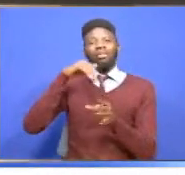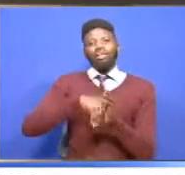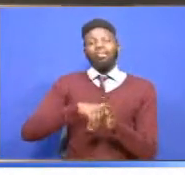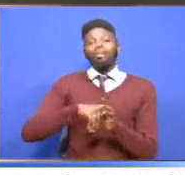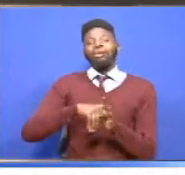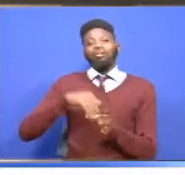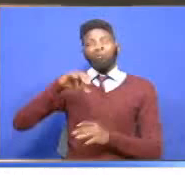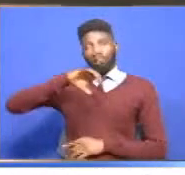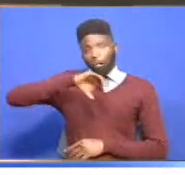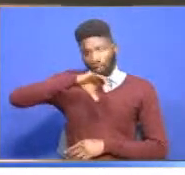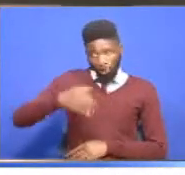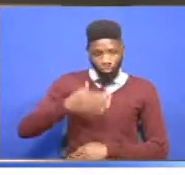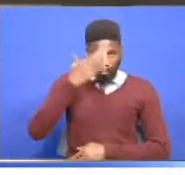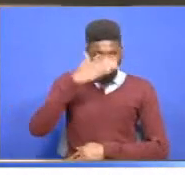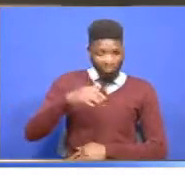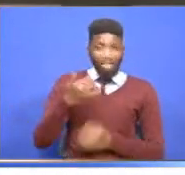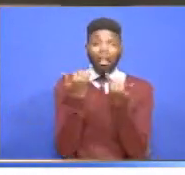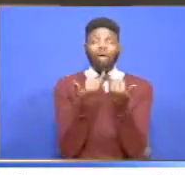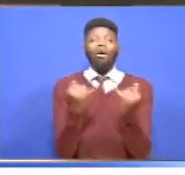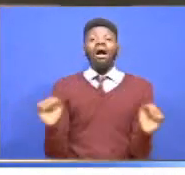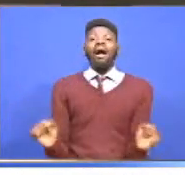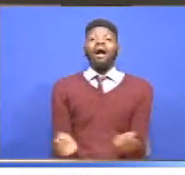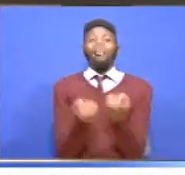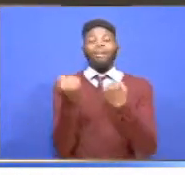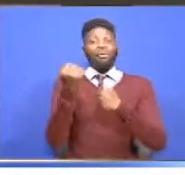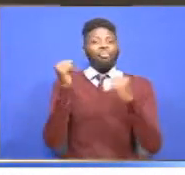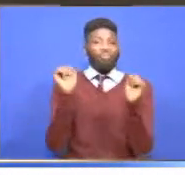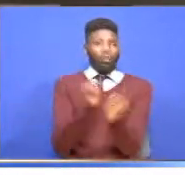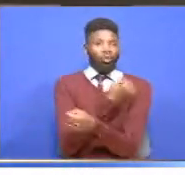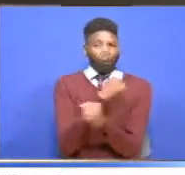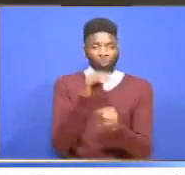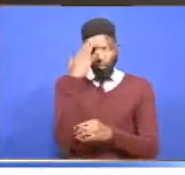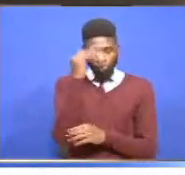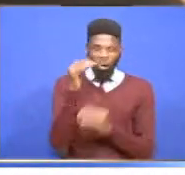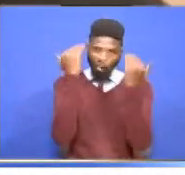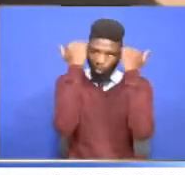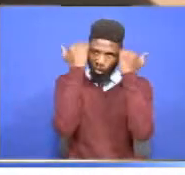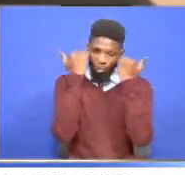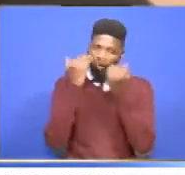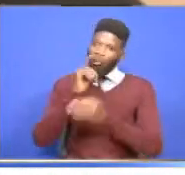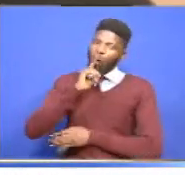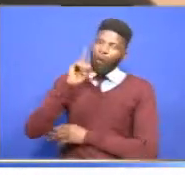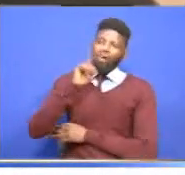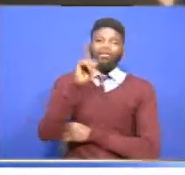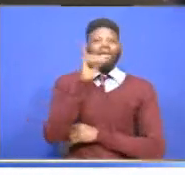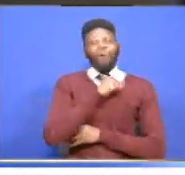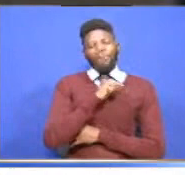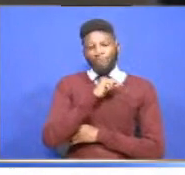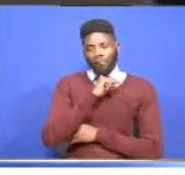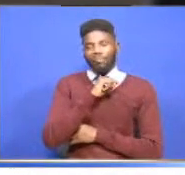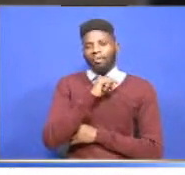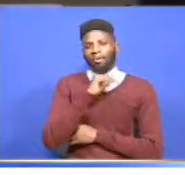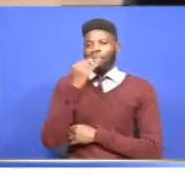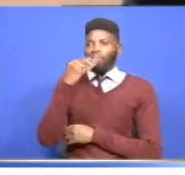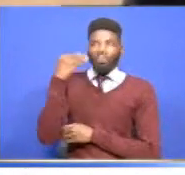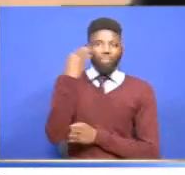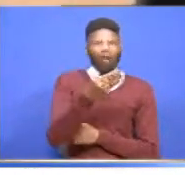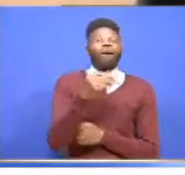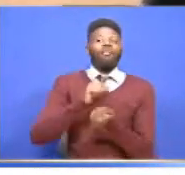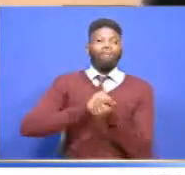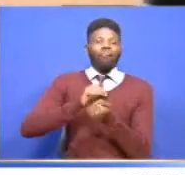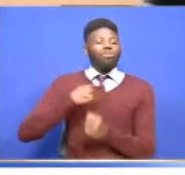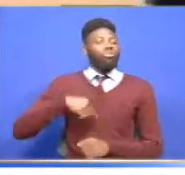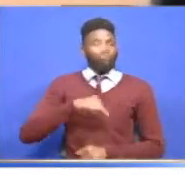take place because of a court order which was issued on Friday. And we are keeping